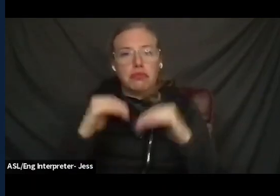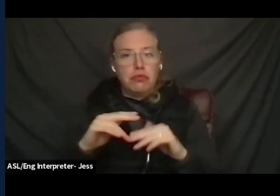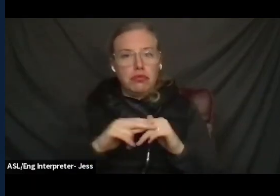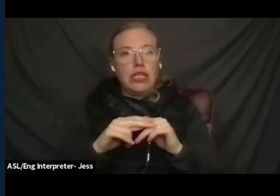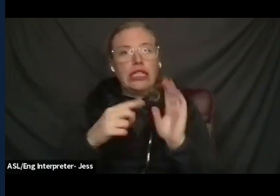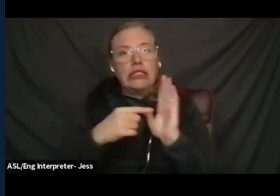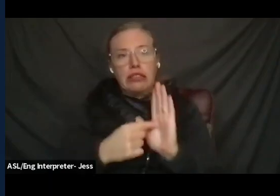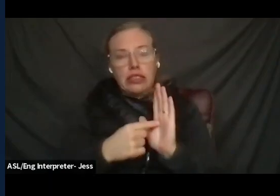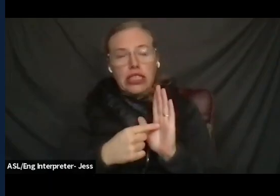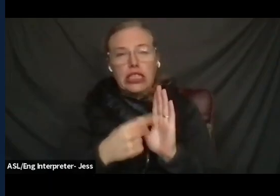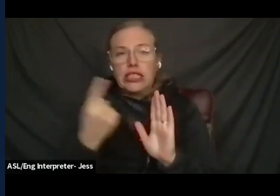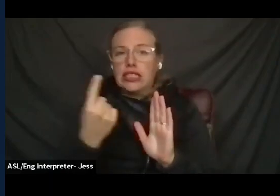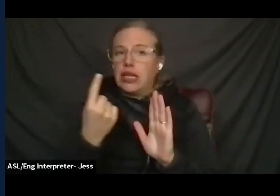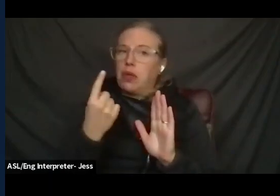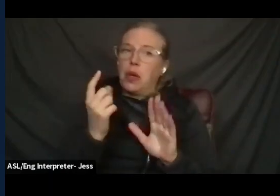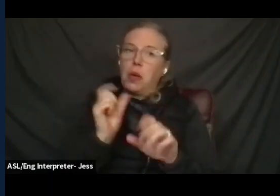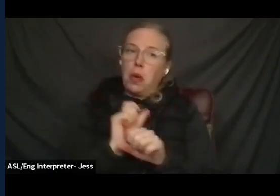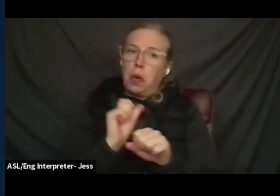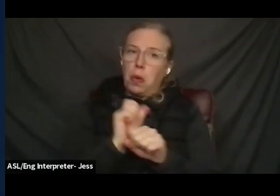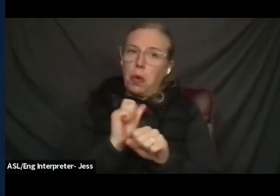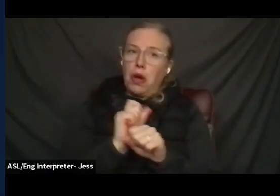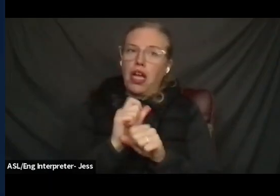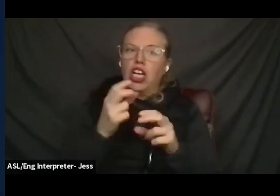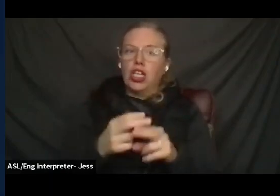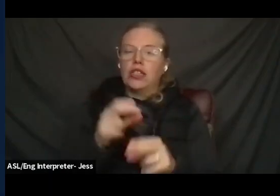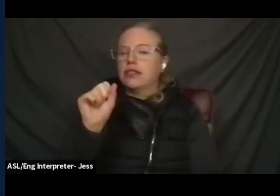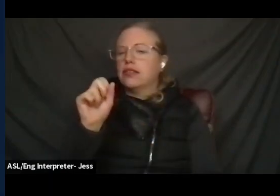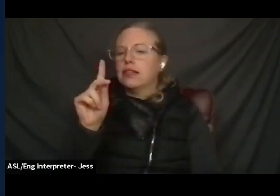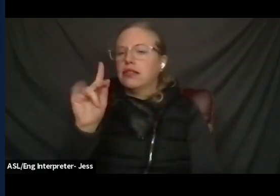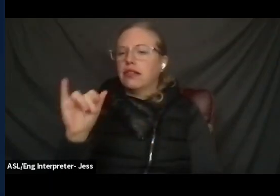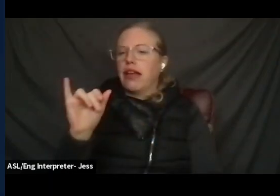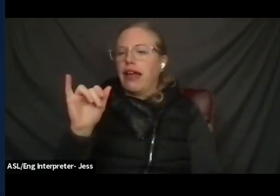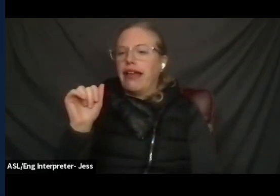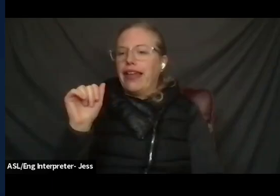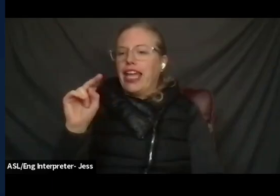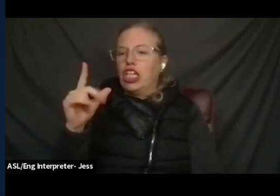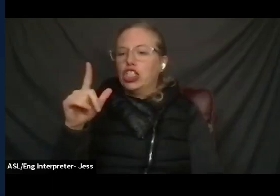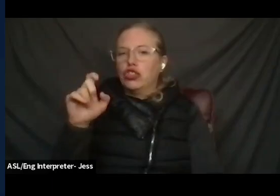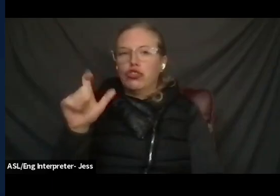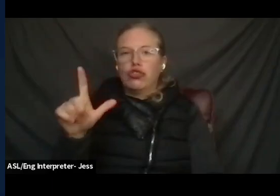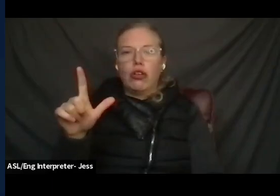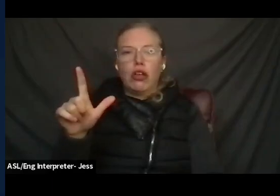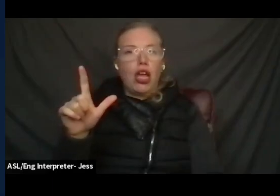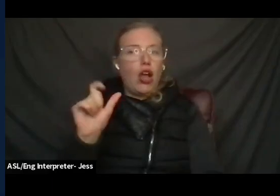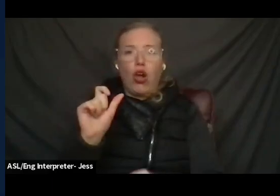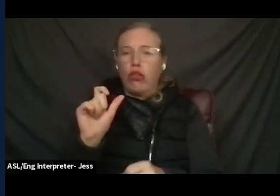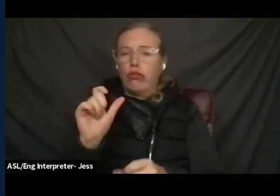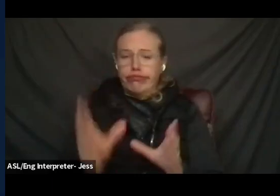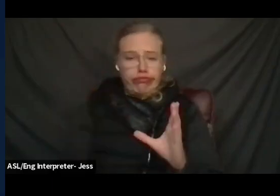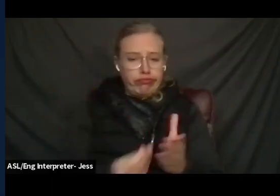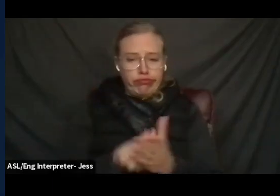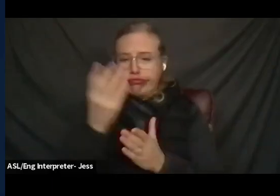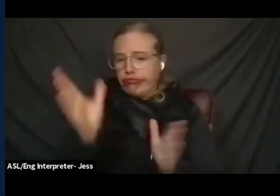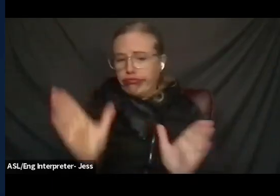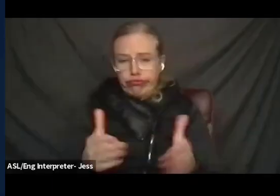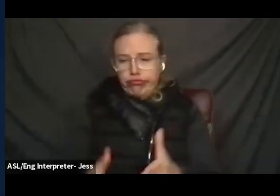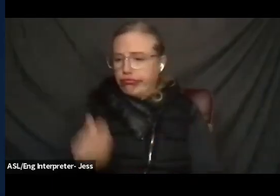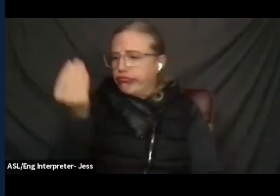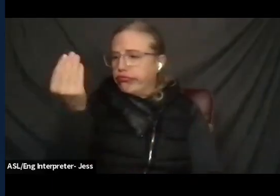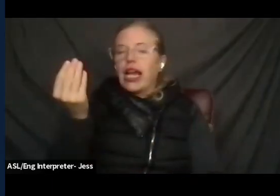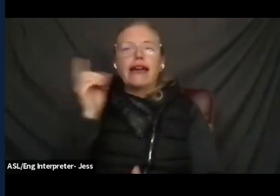Here's an example of something that we work with called a Sky Angel. It works right out of the box when you buy the device, and it detects